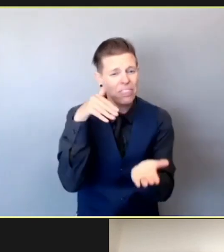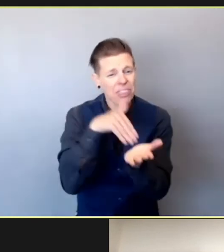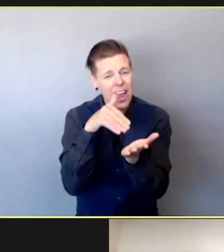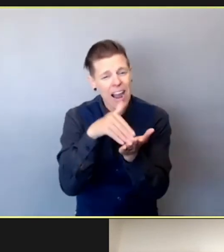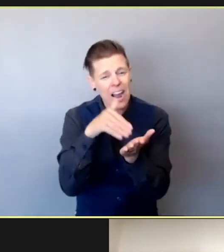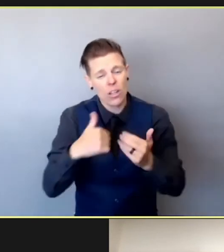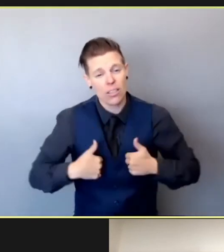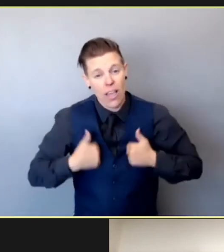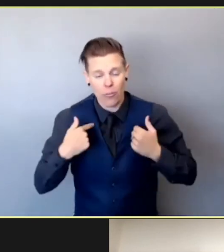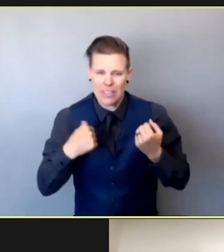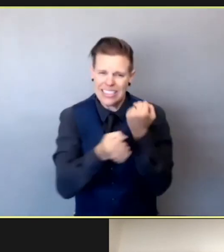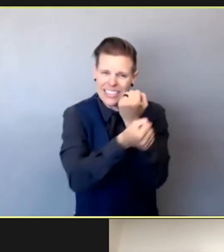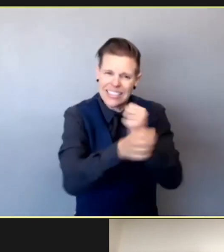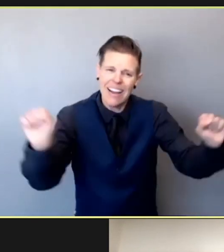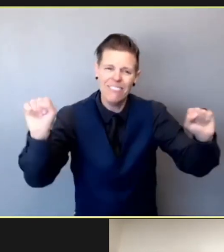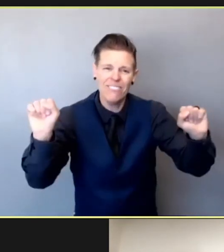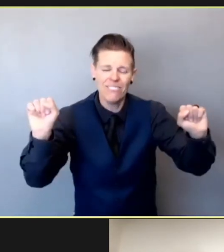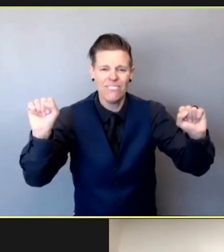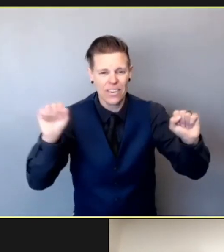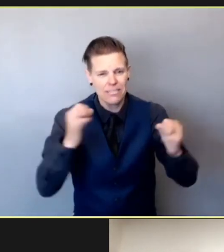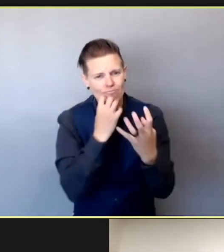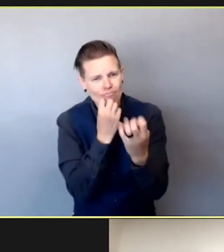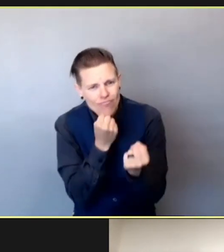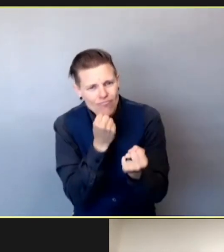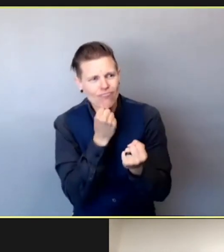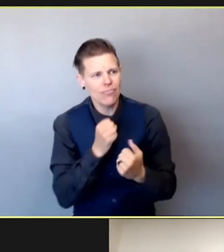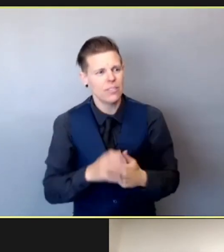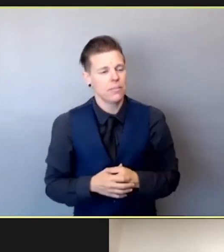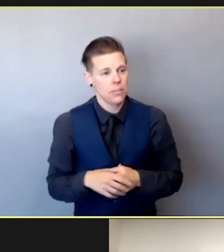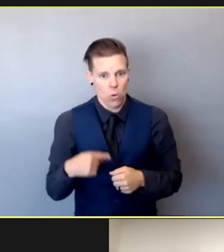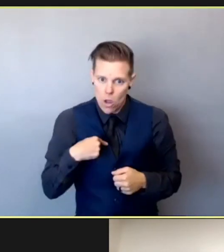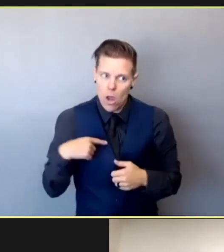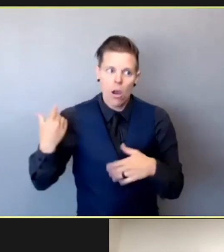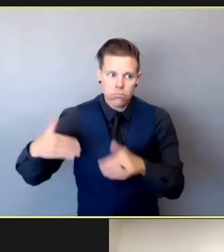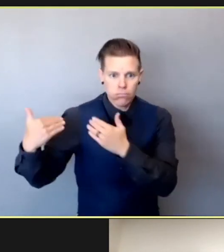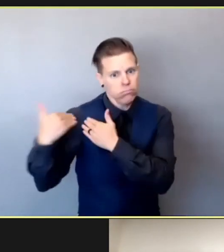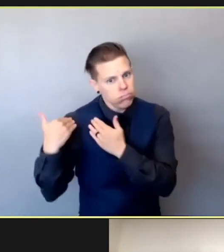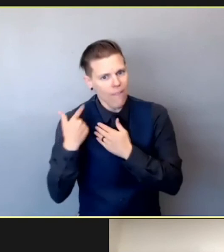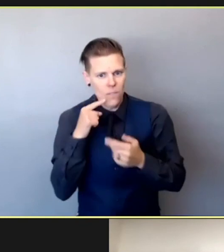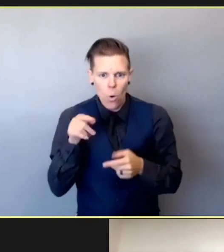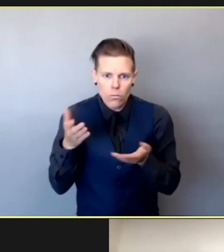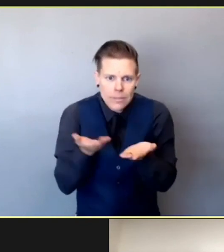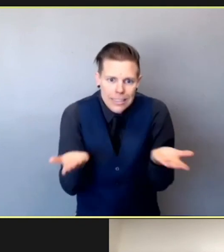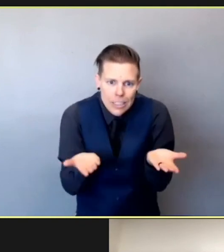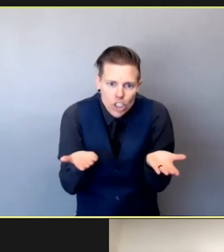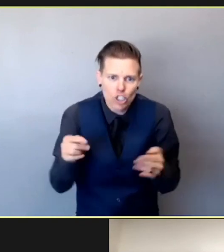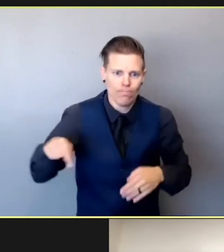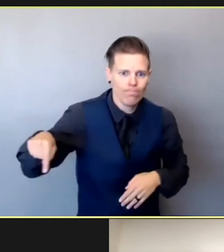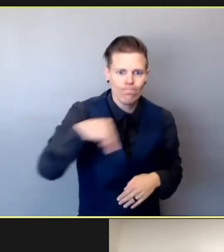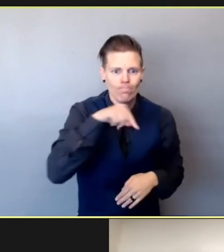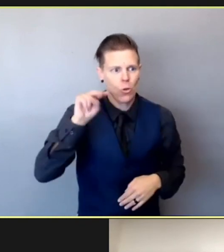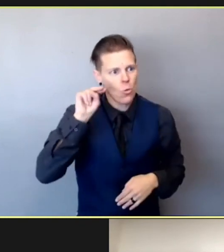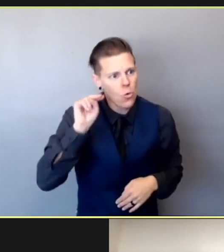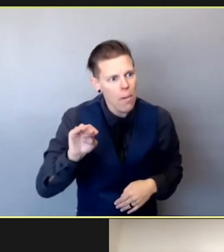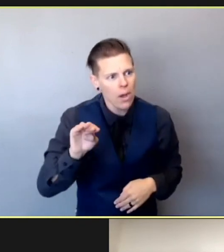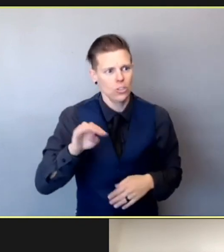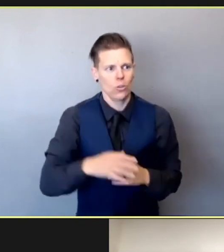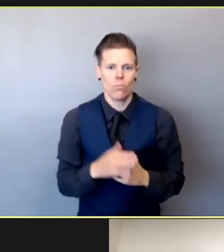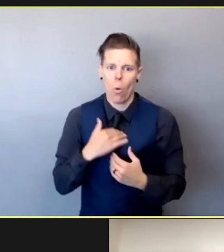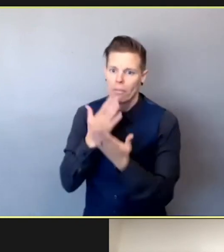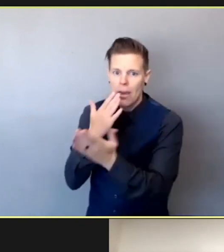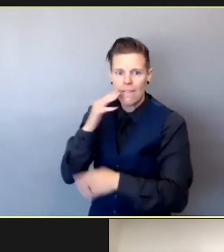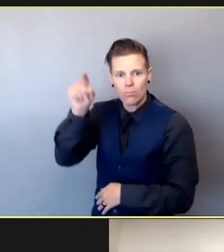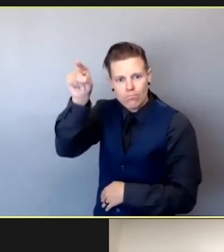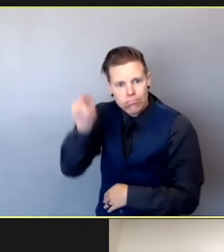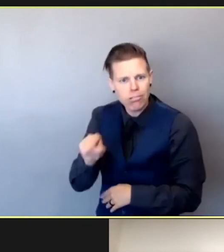And we need all New Mexicans, and particularly our folks, our media partners, to get this word